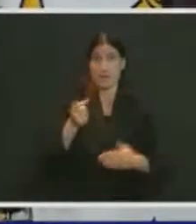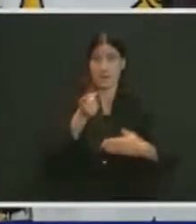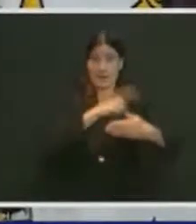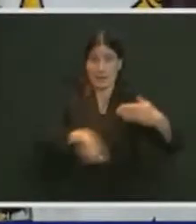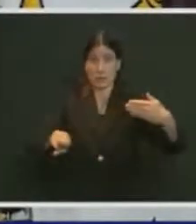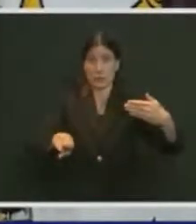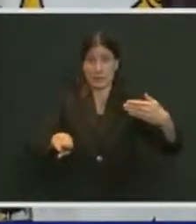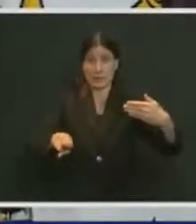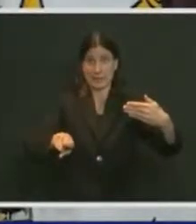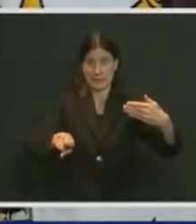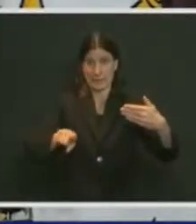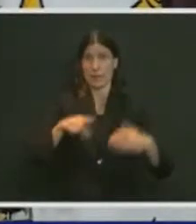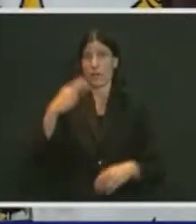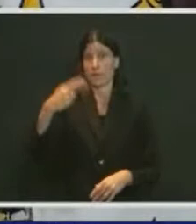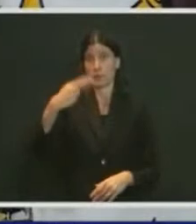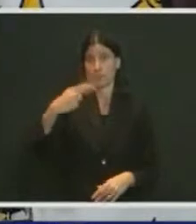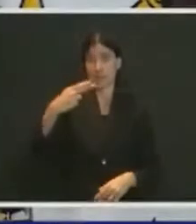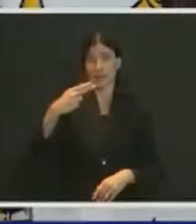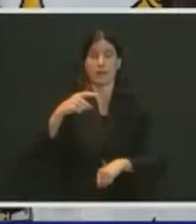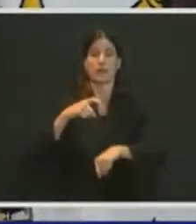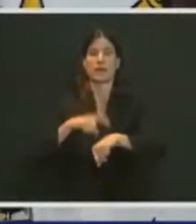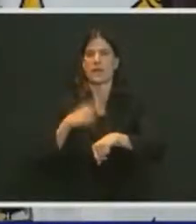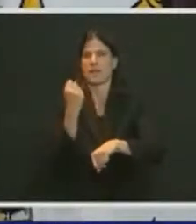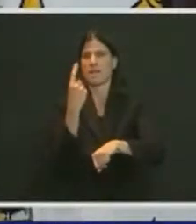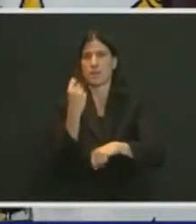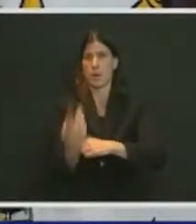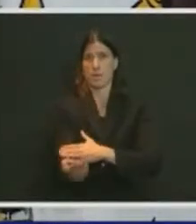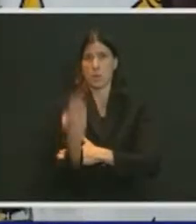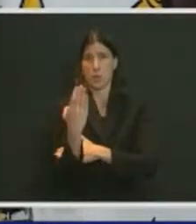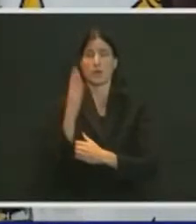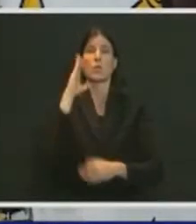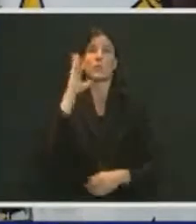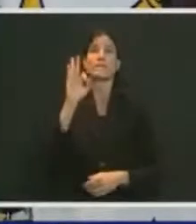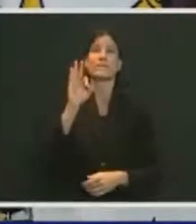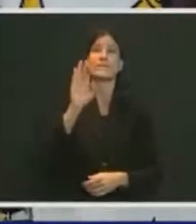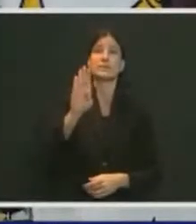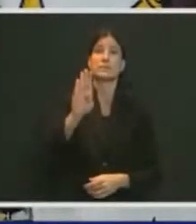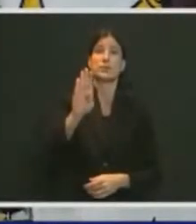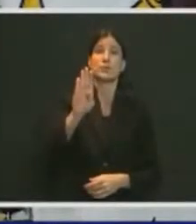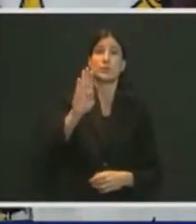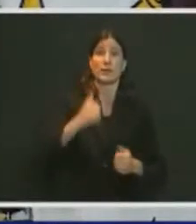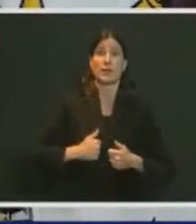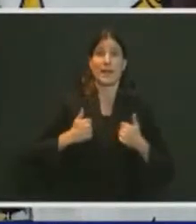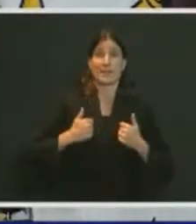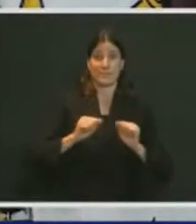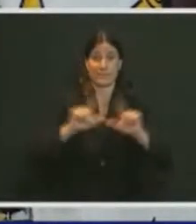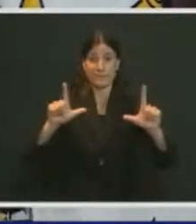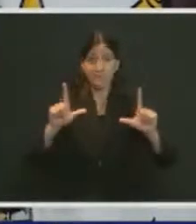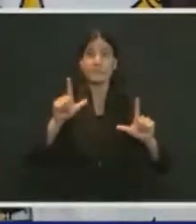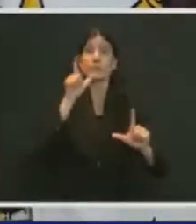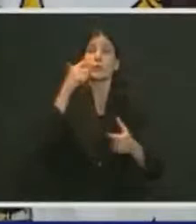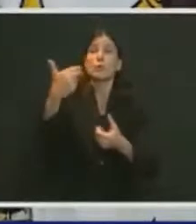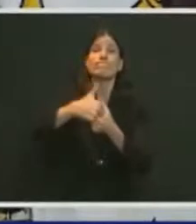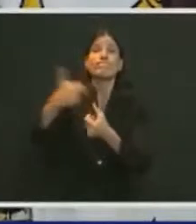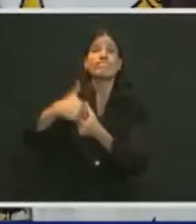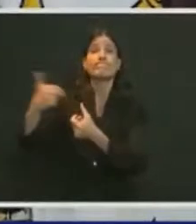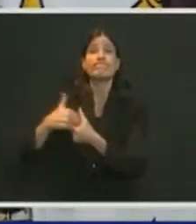older Rhode Islanders and their families and their caregivers. I'll be doing this in